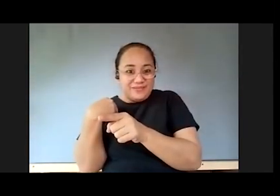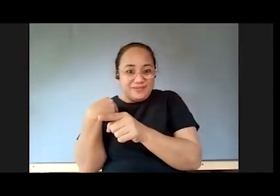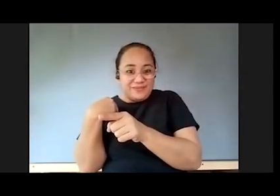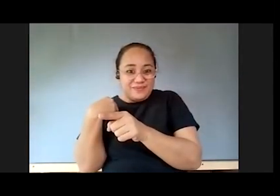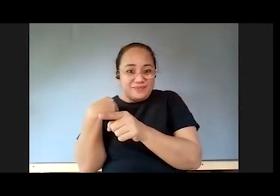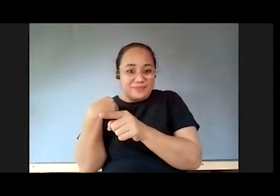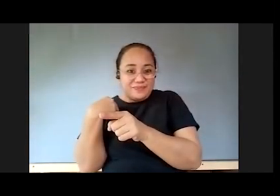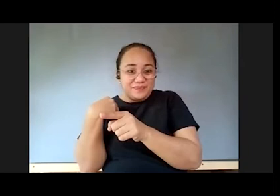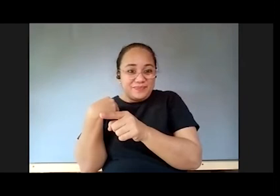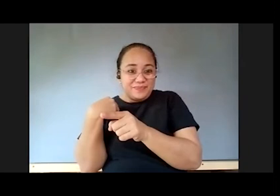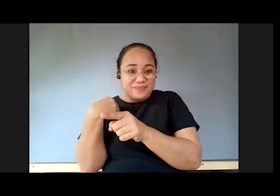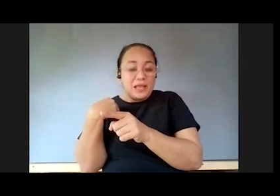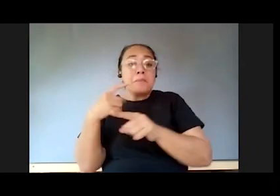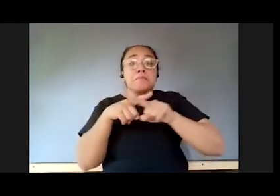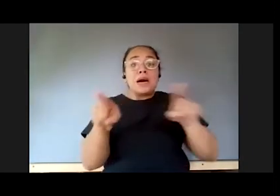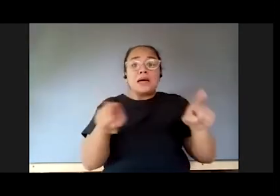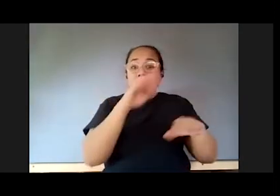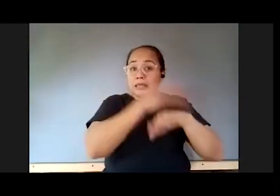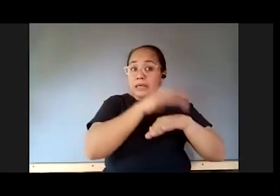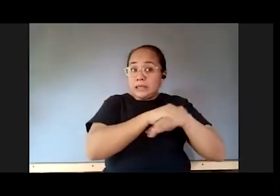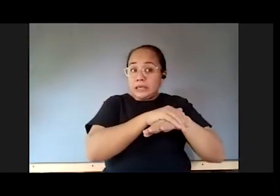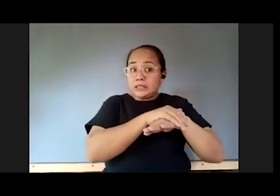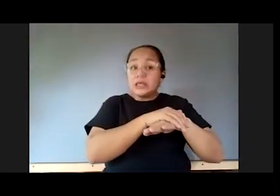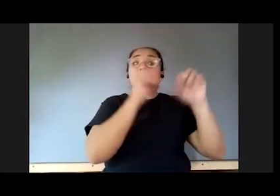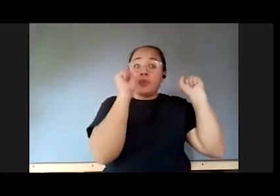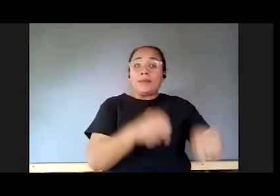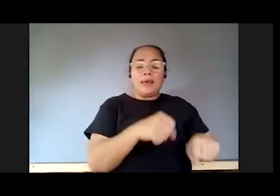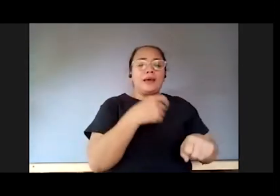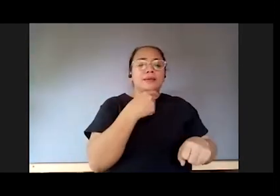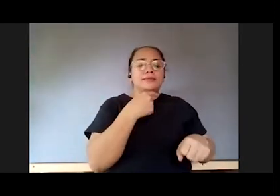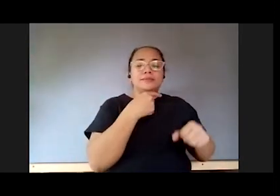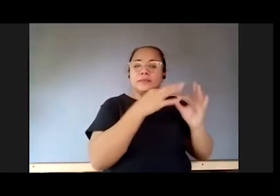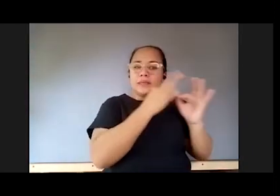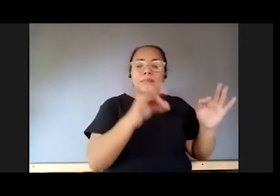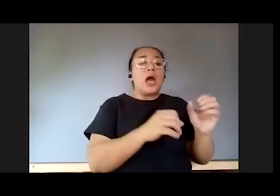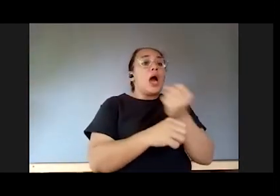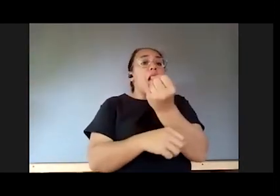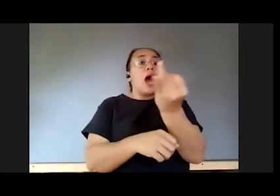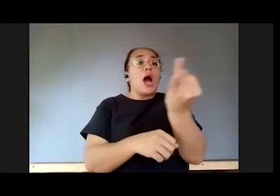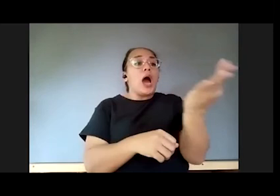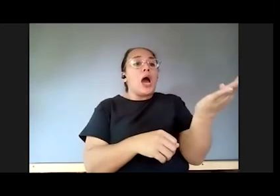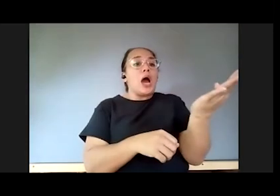But in English we can say, how many children do you have?